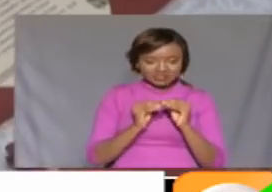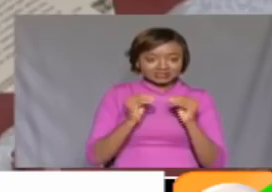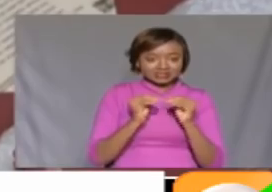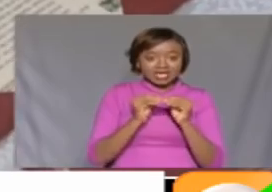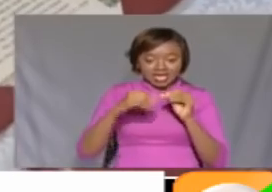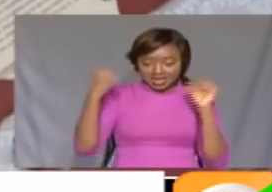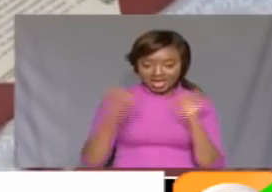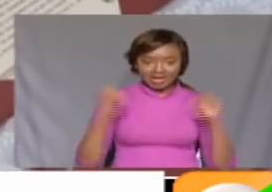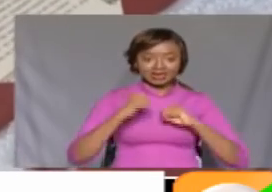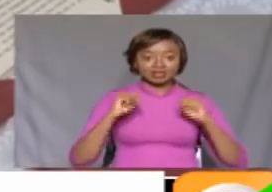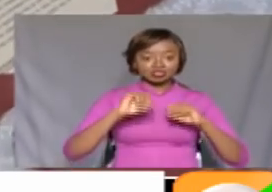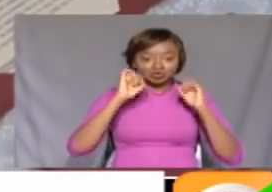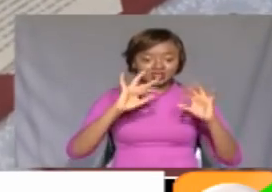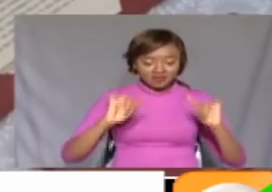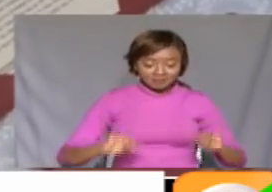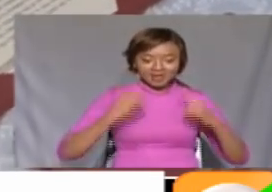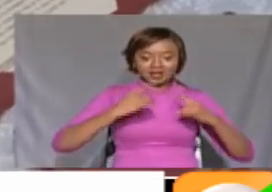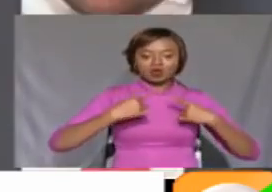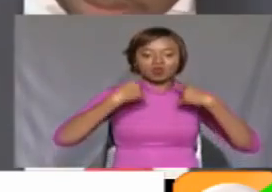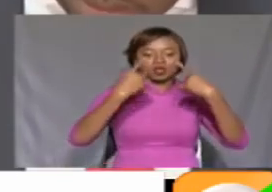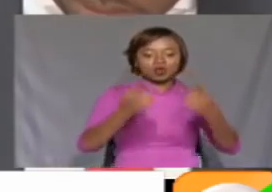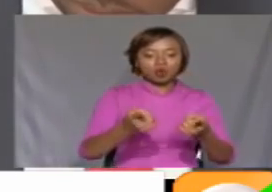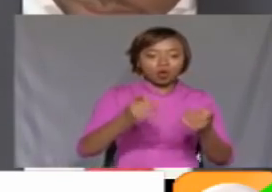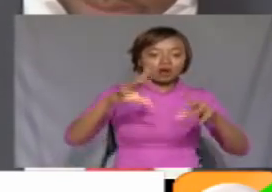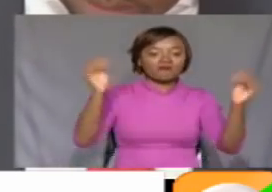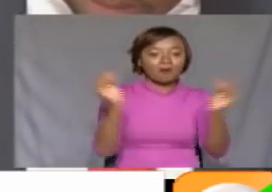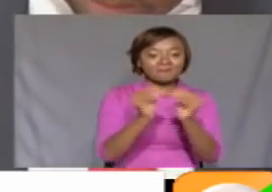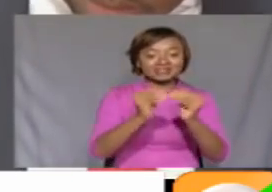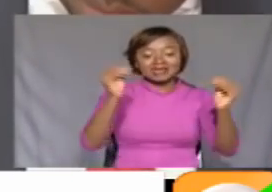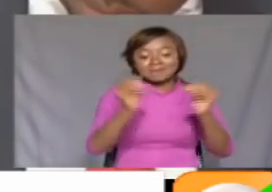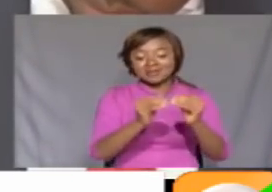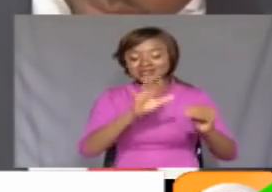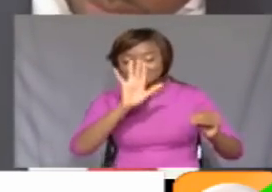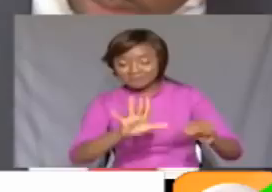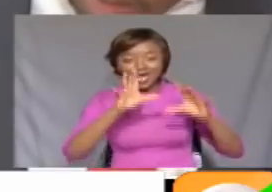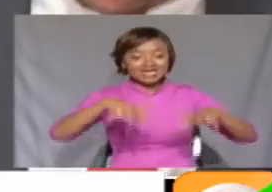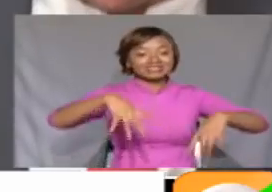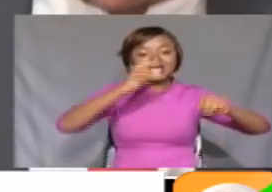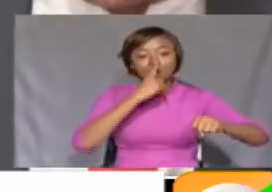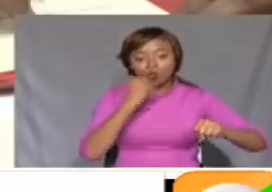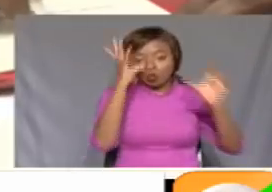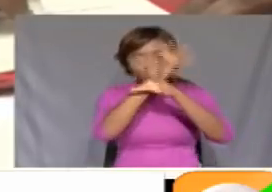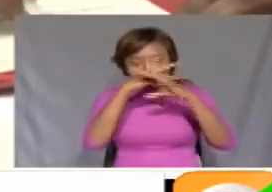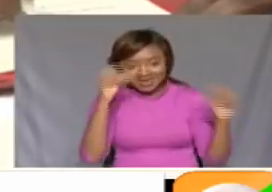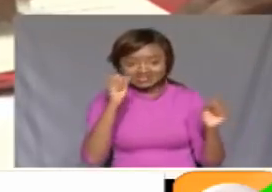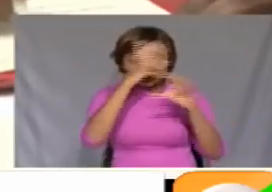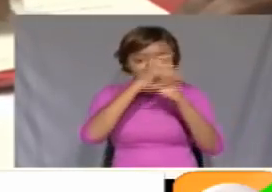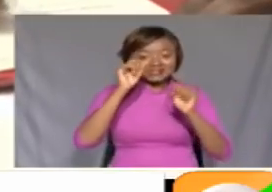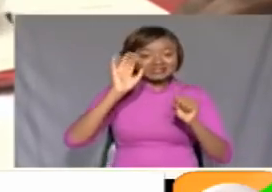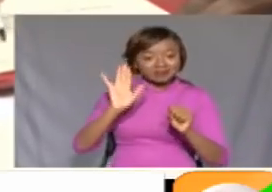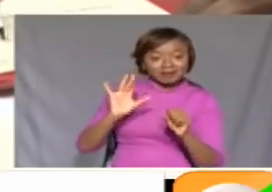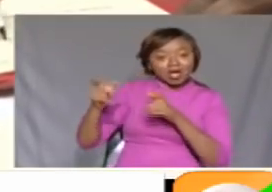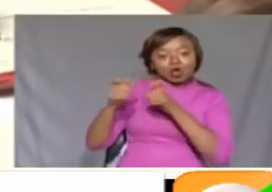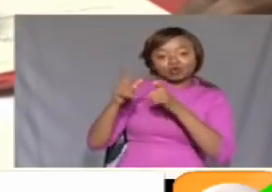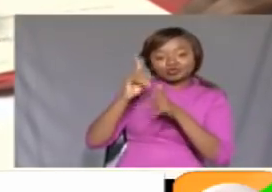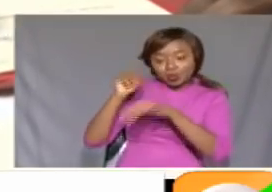dispute, take it to the summit, a summit chaired by the president who heads the national government that is a partner in